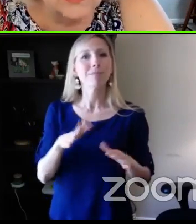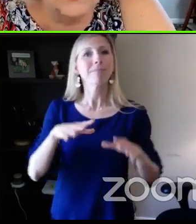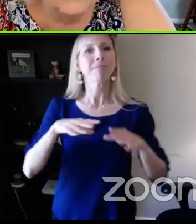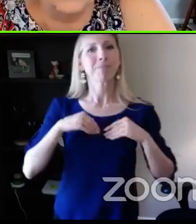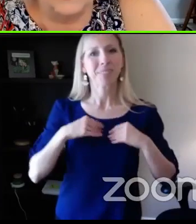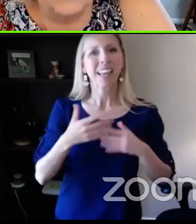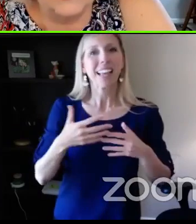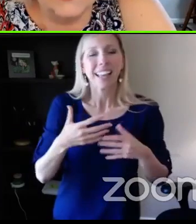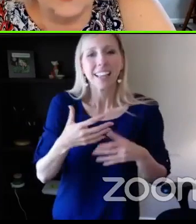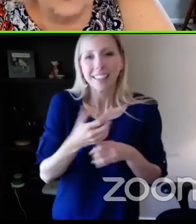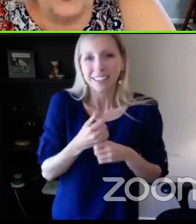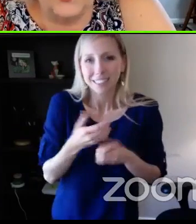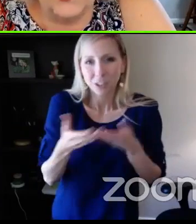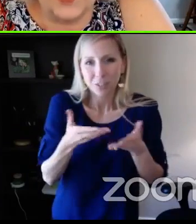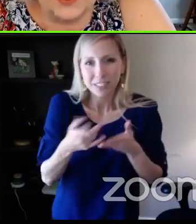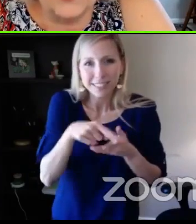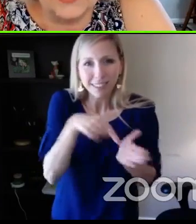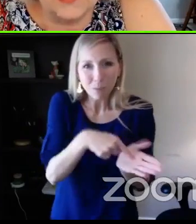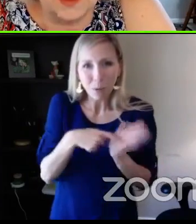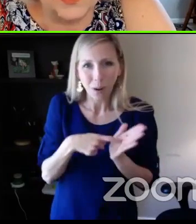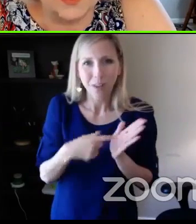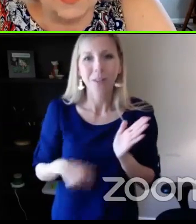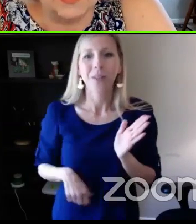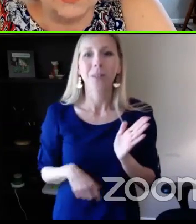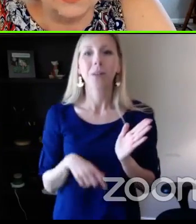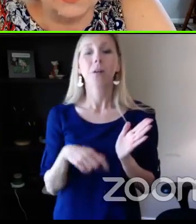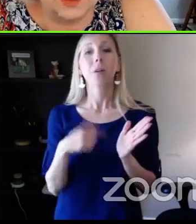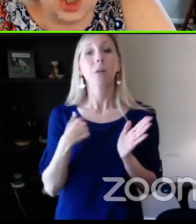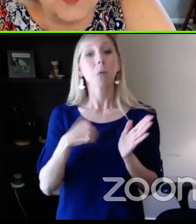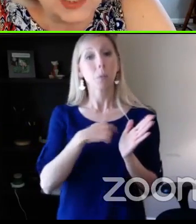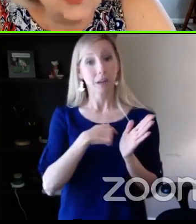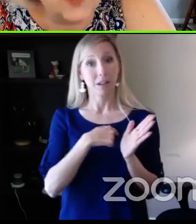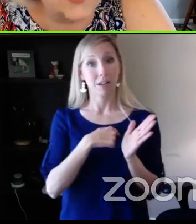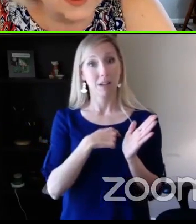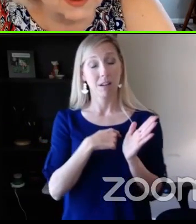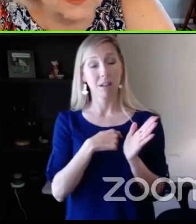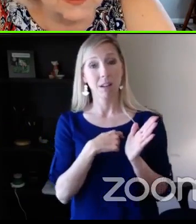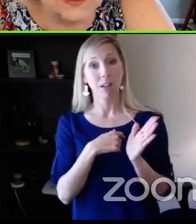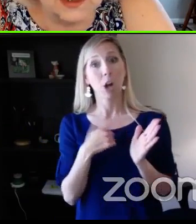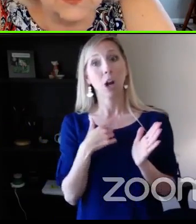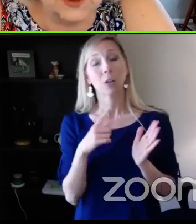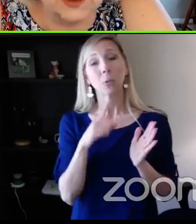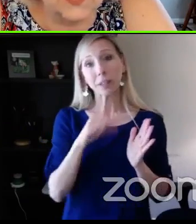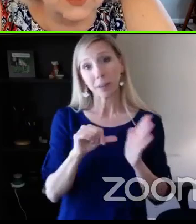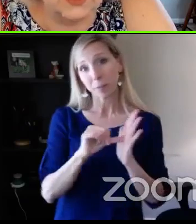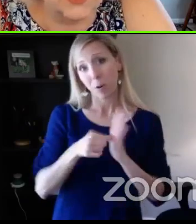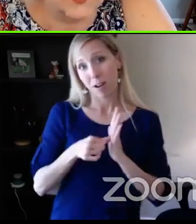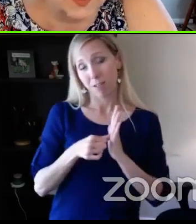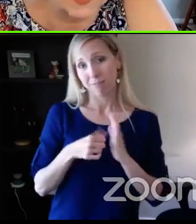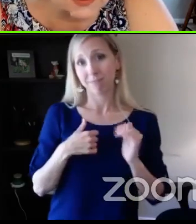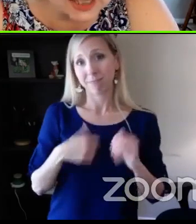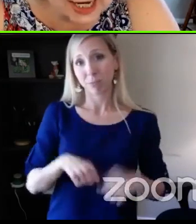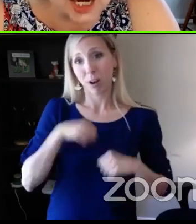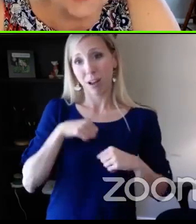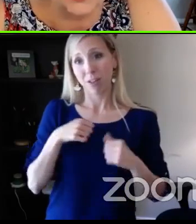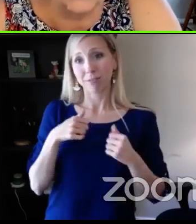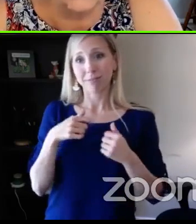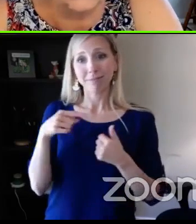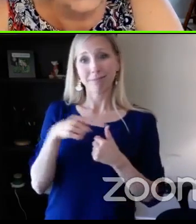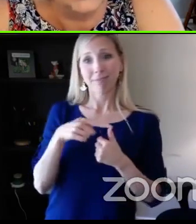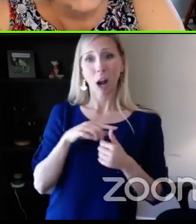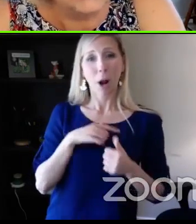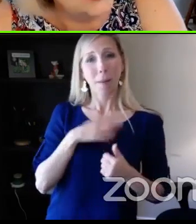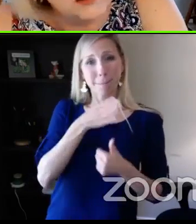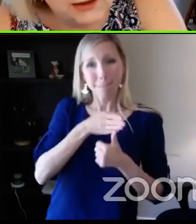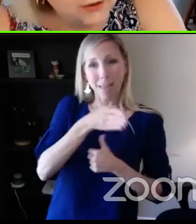require. Mm-hmm. And we're proud on our main website, the Success for Kids with Hearing Loss website, to have a